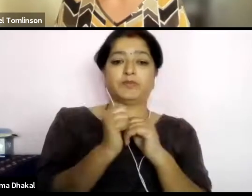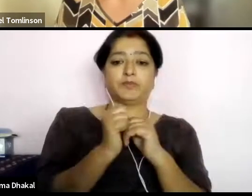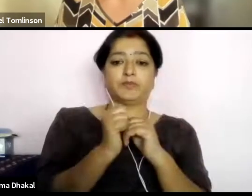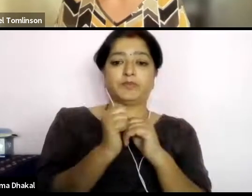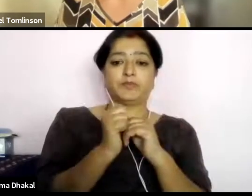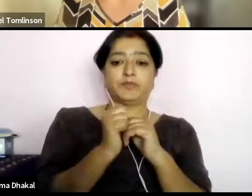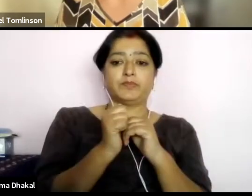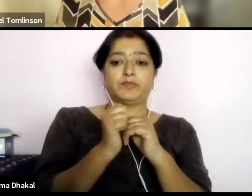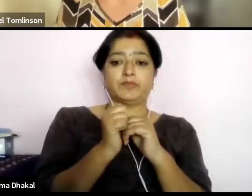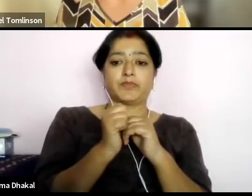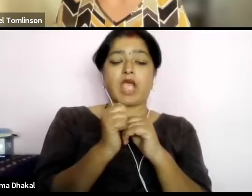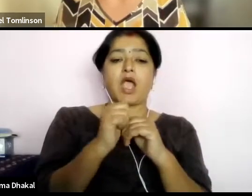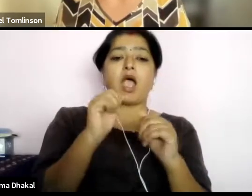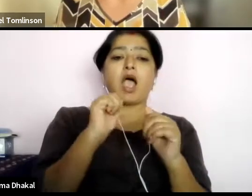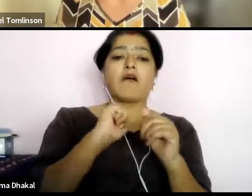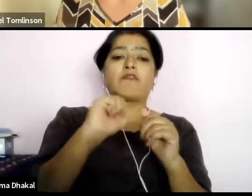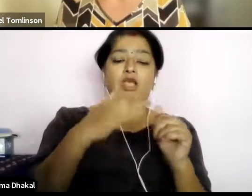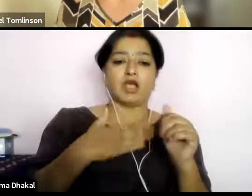independent. They can